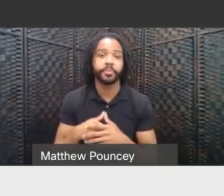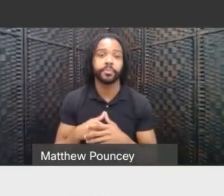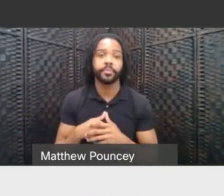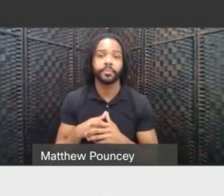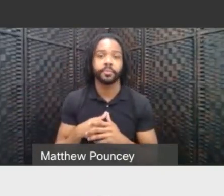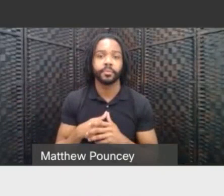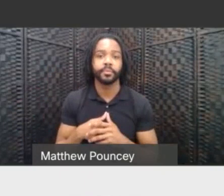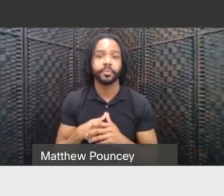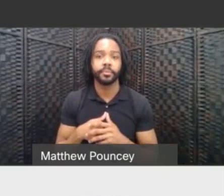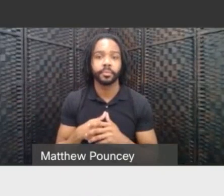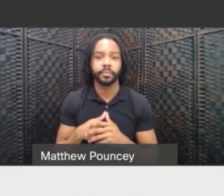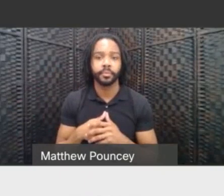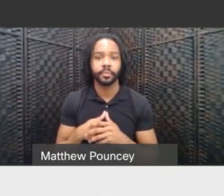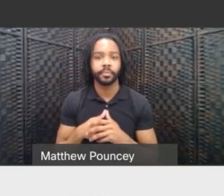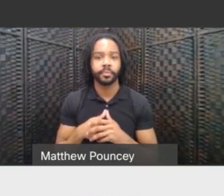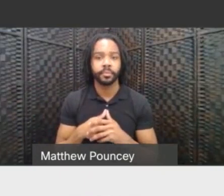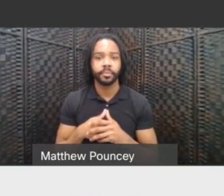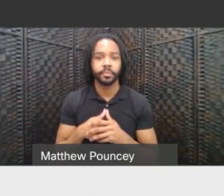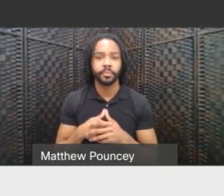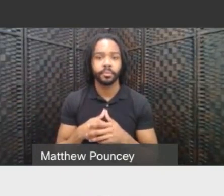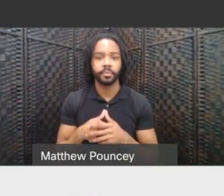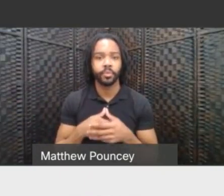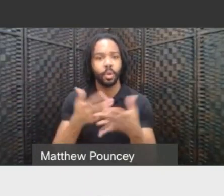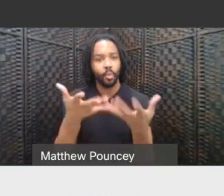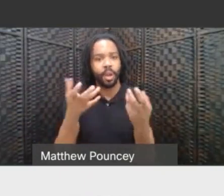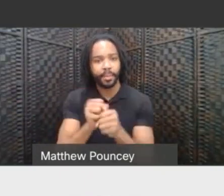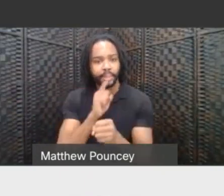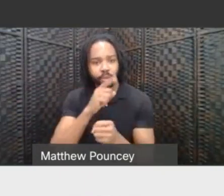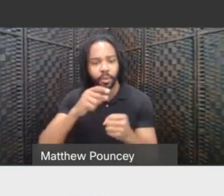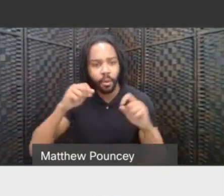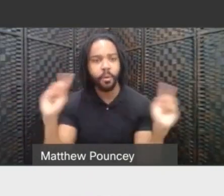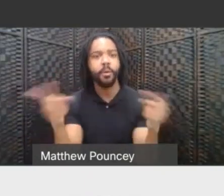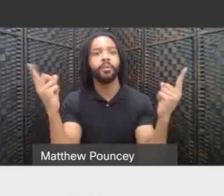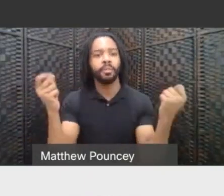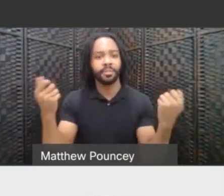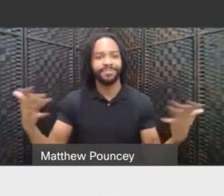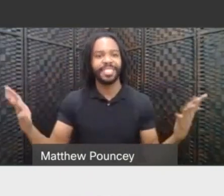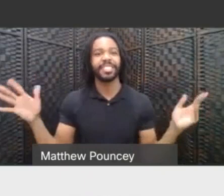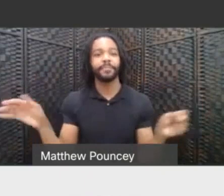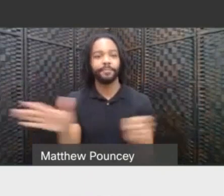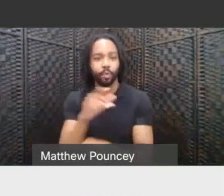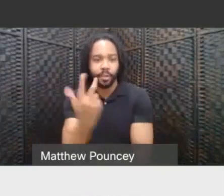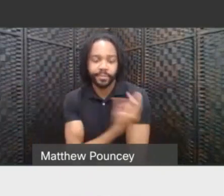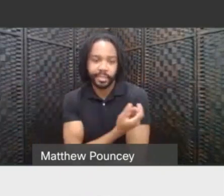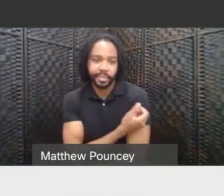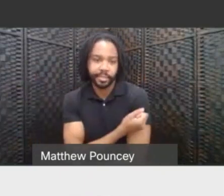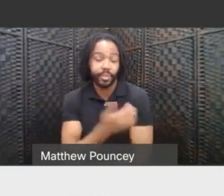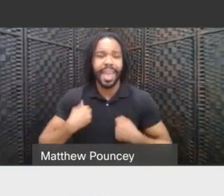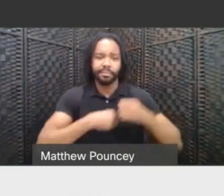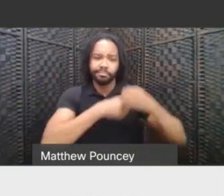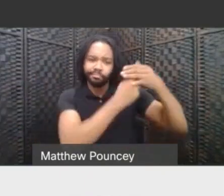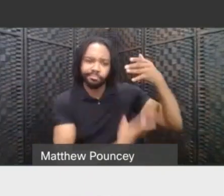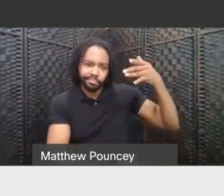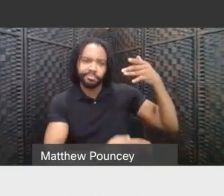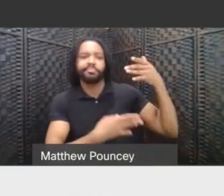um, is to ensure that everyone is fully vaccinated. There are a number of enforcement remedies that are